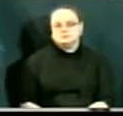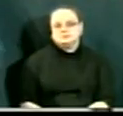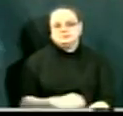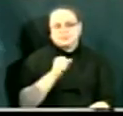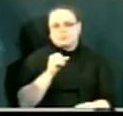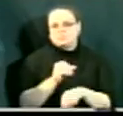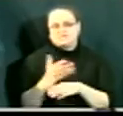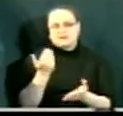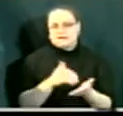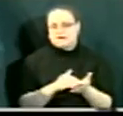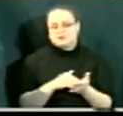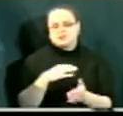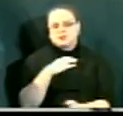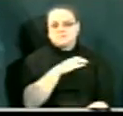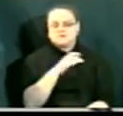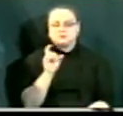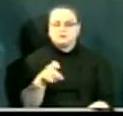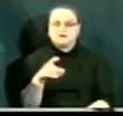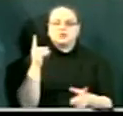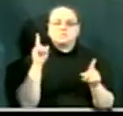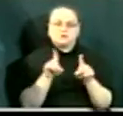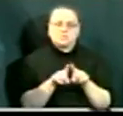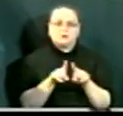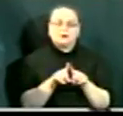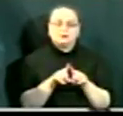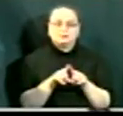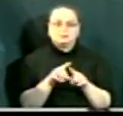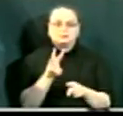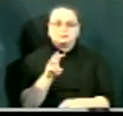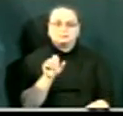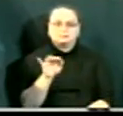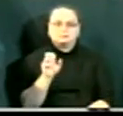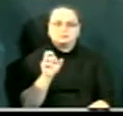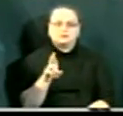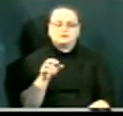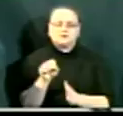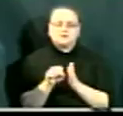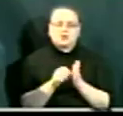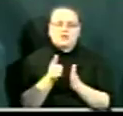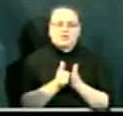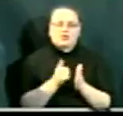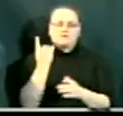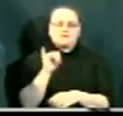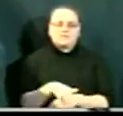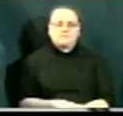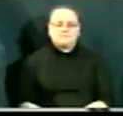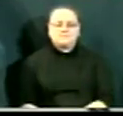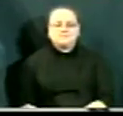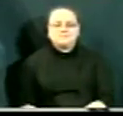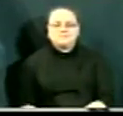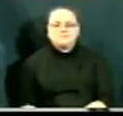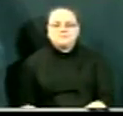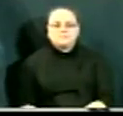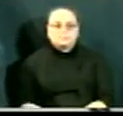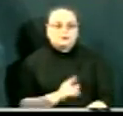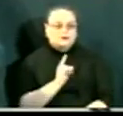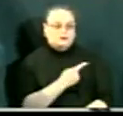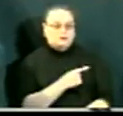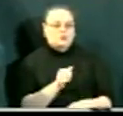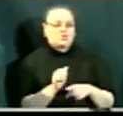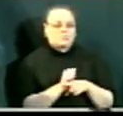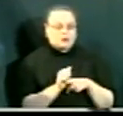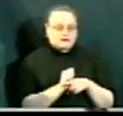affect. Again, Commissioner would have to agree the waiver of the state law for us for that year, though. So if we're going to practice